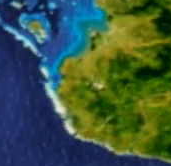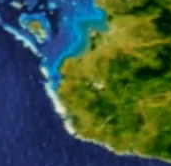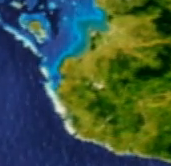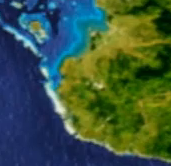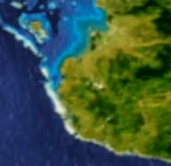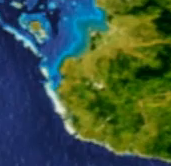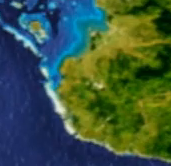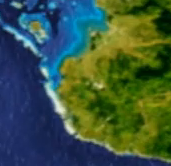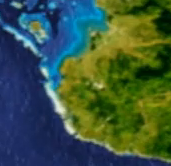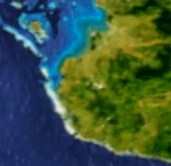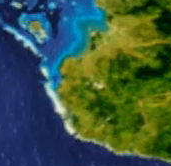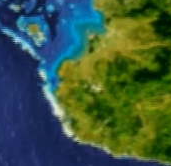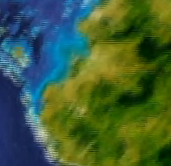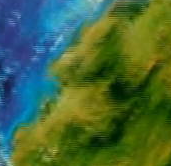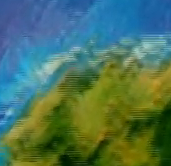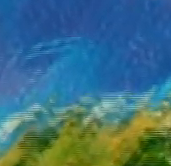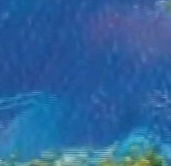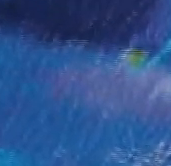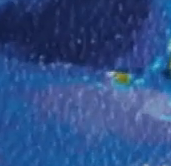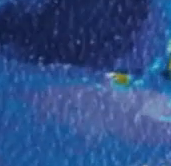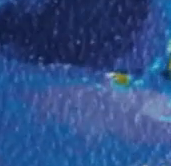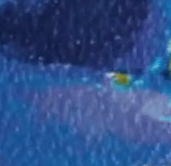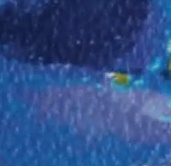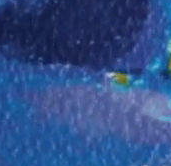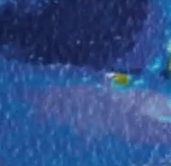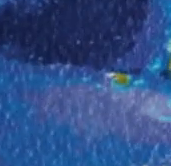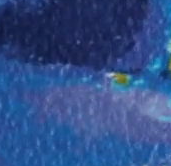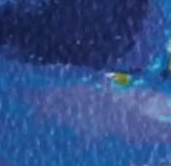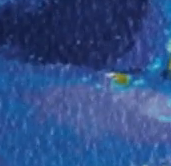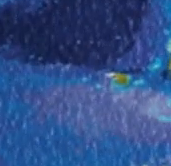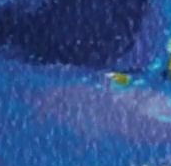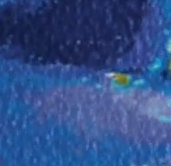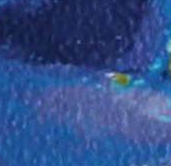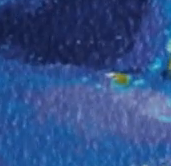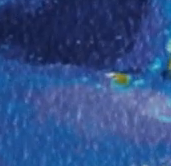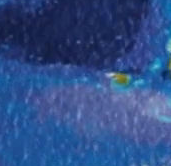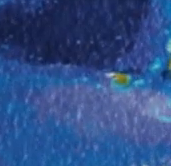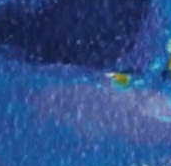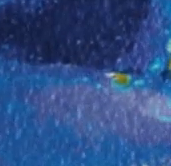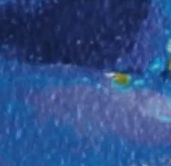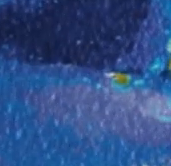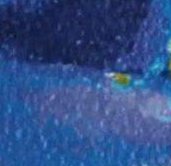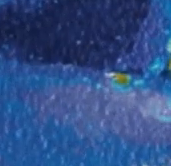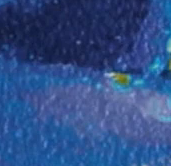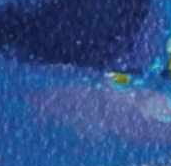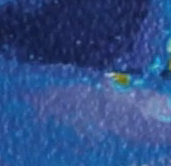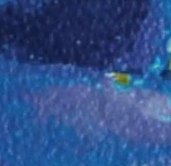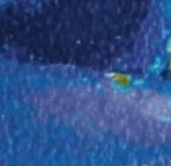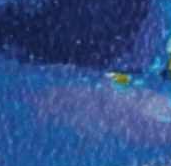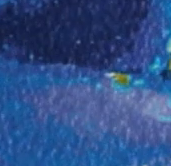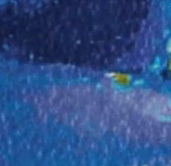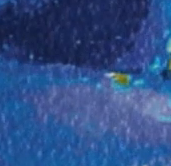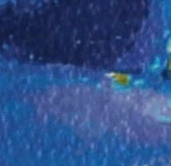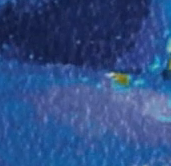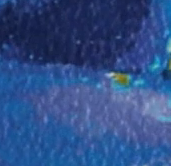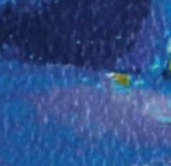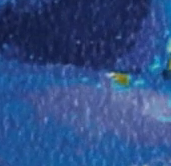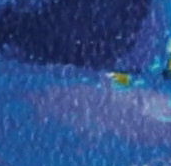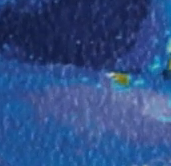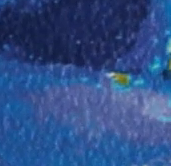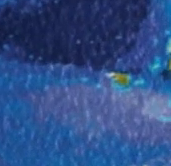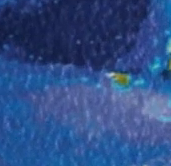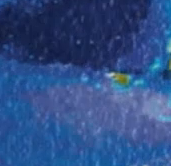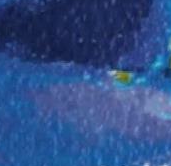over the next 24 hours. And up north, no major change with more wet conditions to persist.